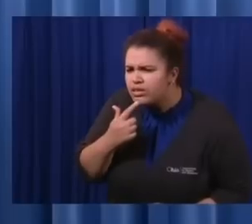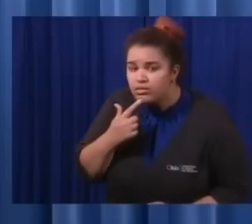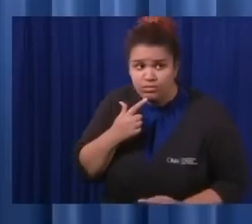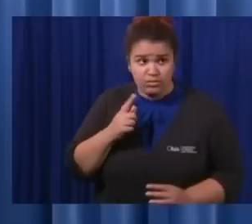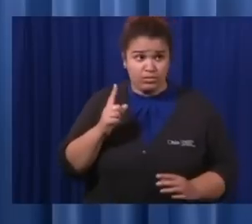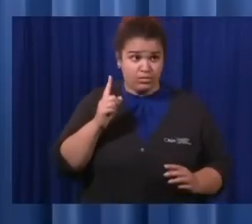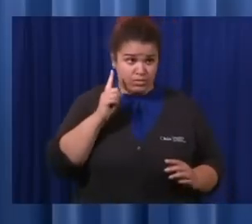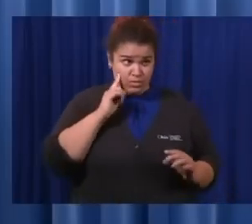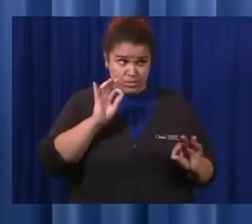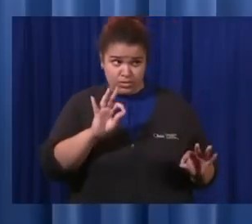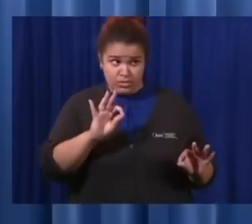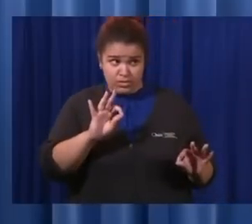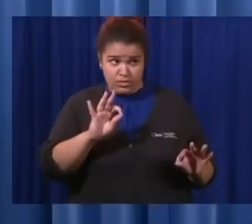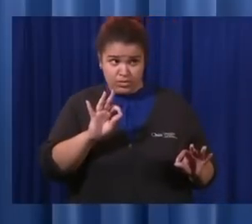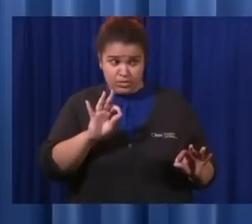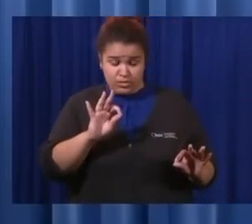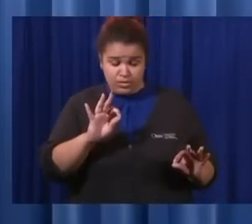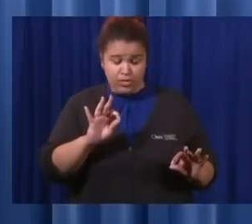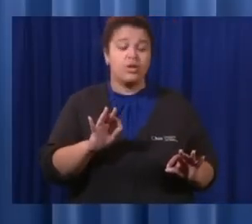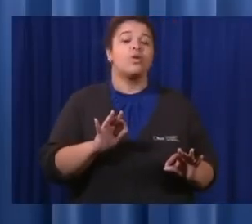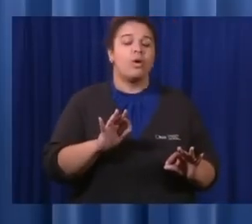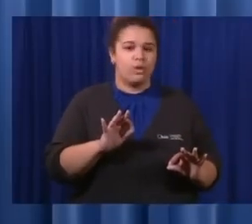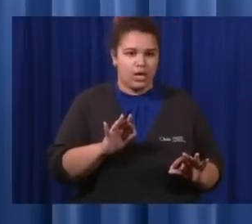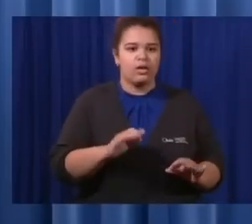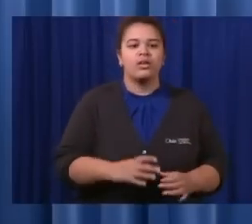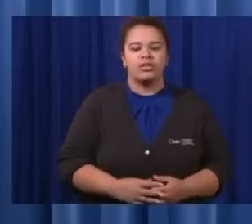me? Okay.